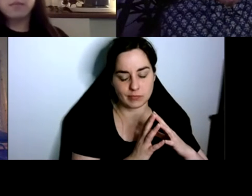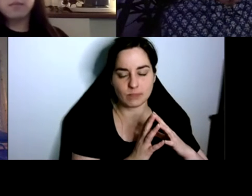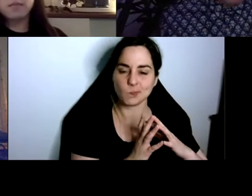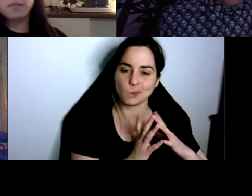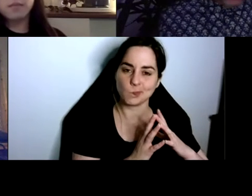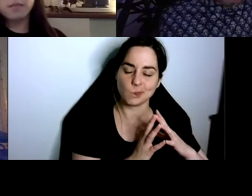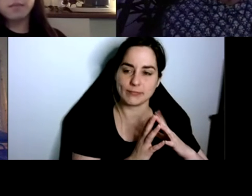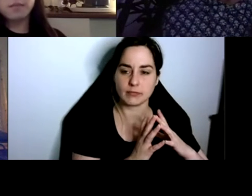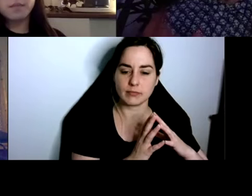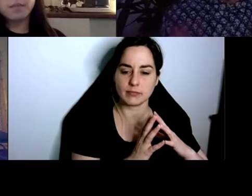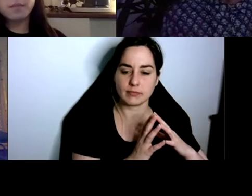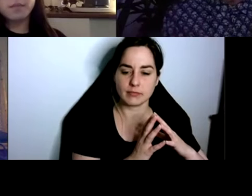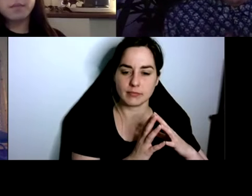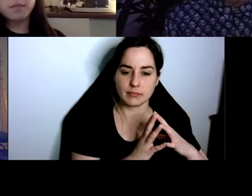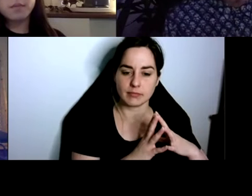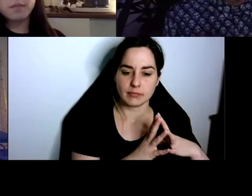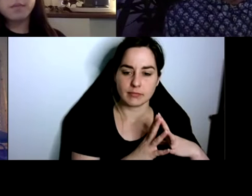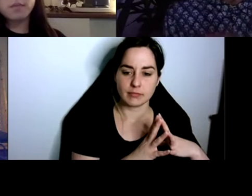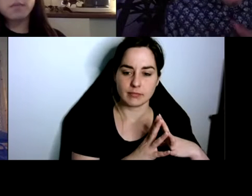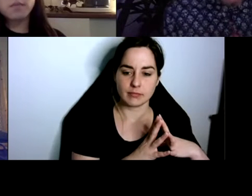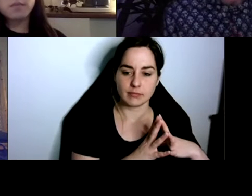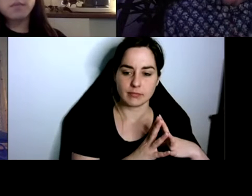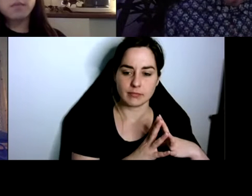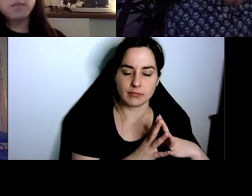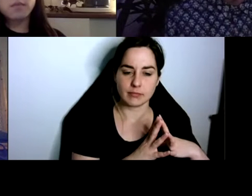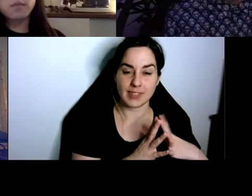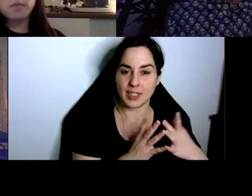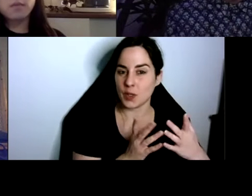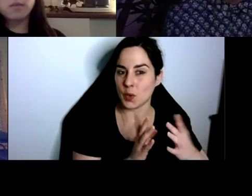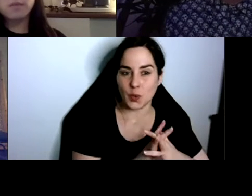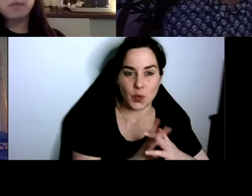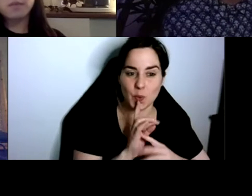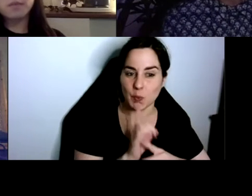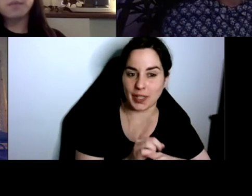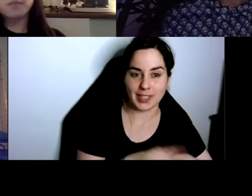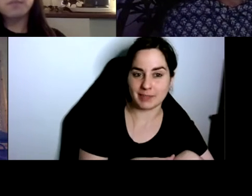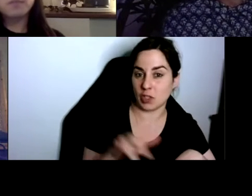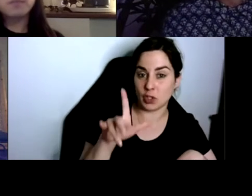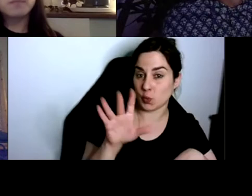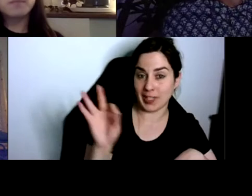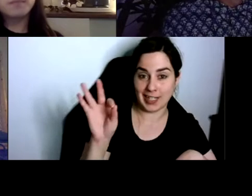I mean, the 29th Rendezvous is so fresh, right? We just ended last week.